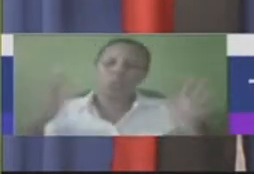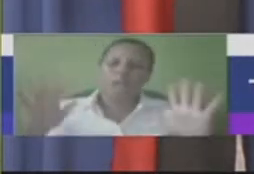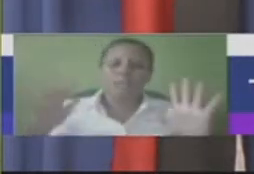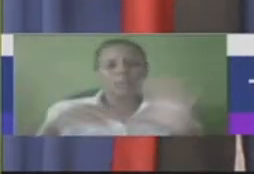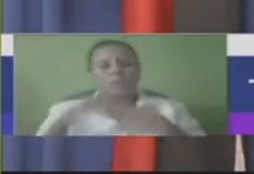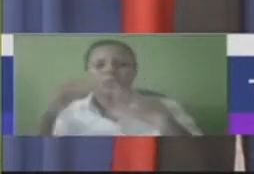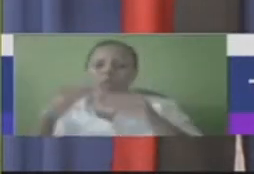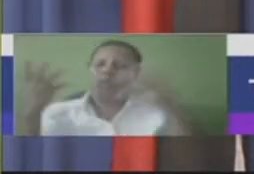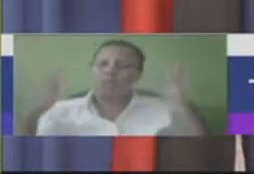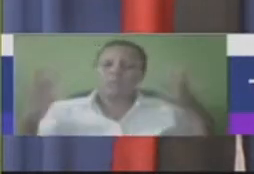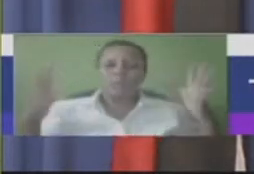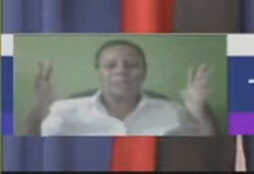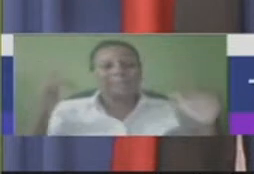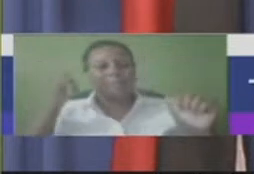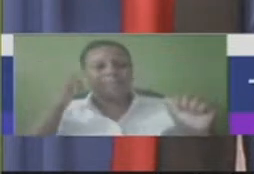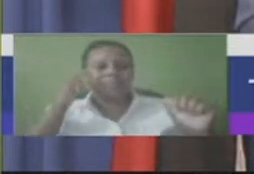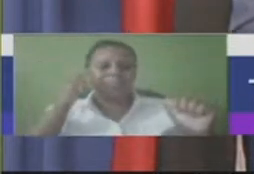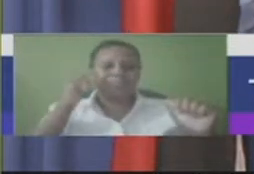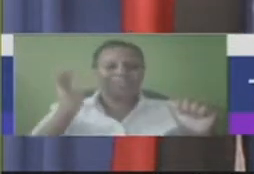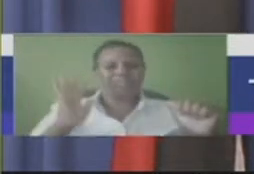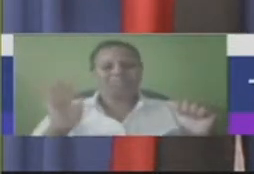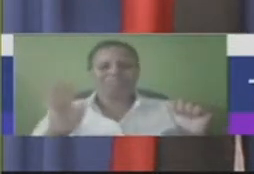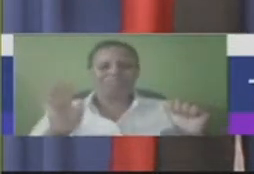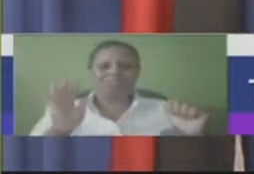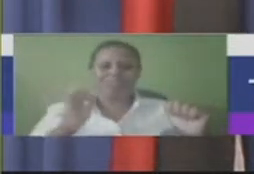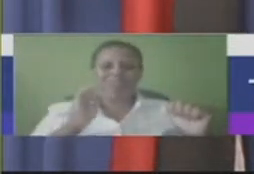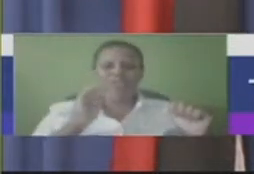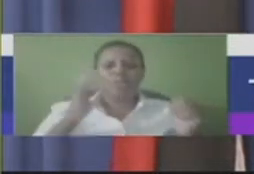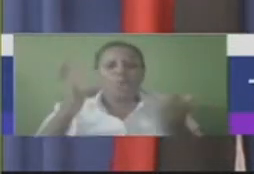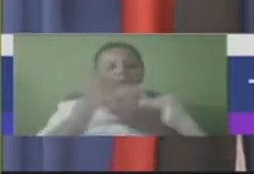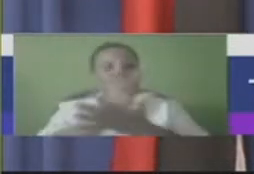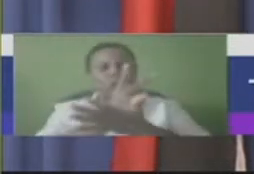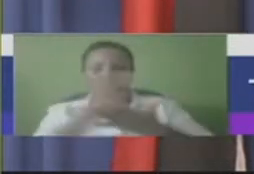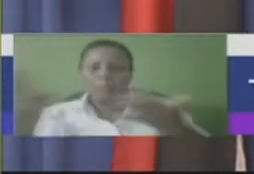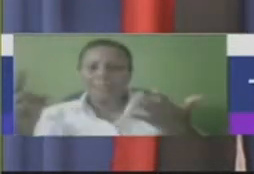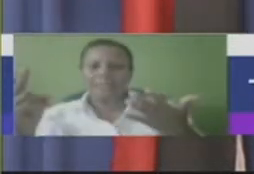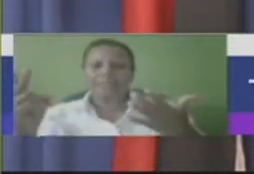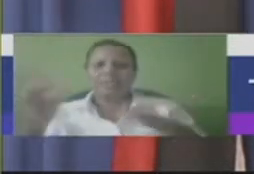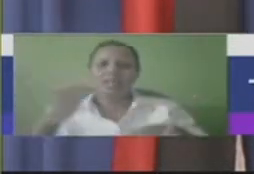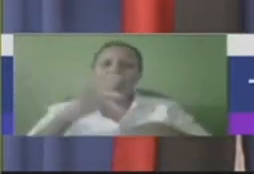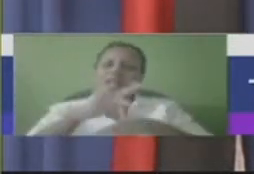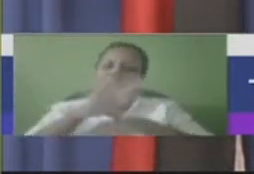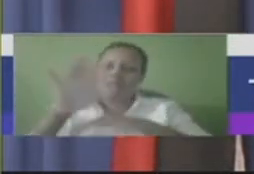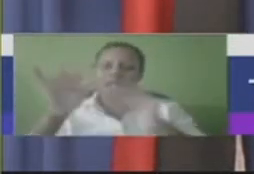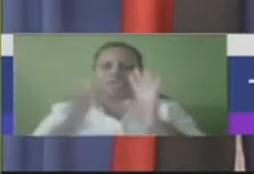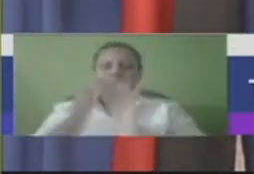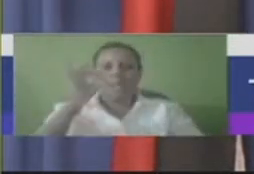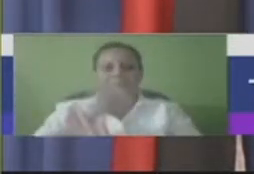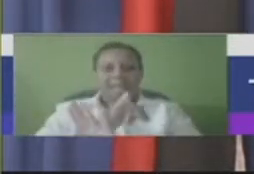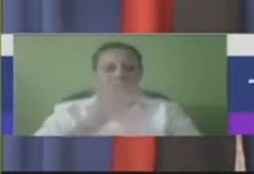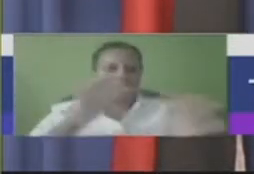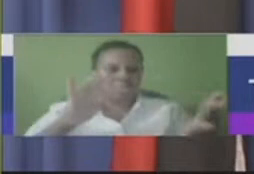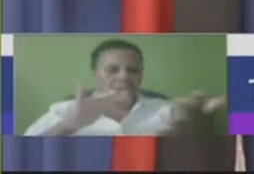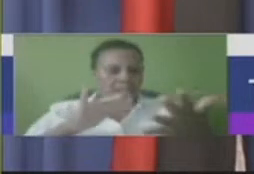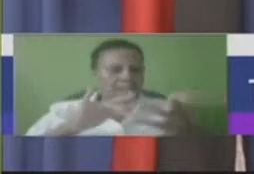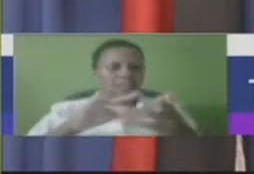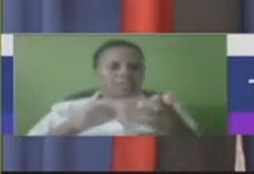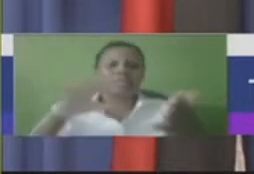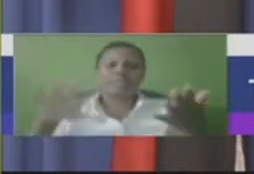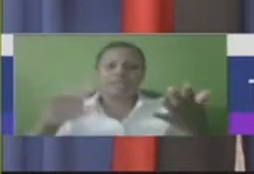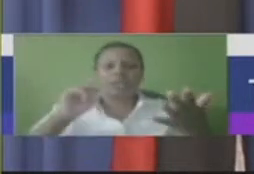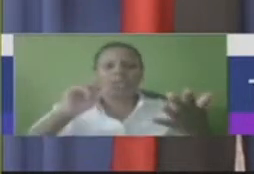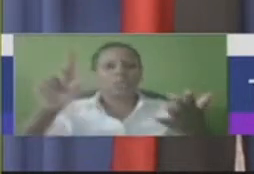that 2-week period in early July, to have these students come out, those involved in parenting